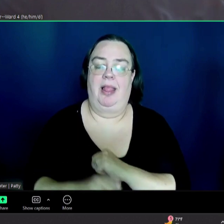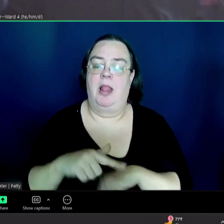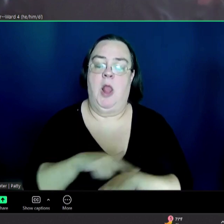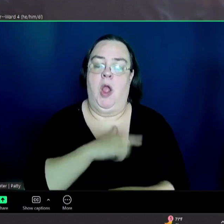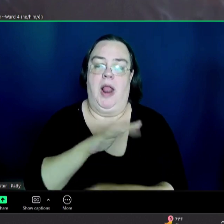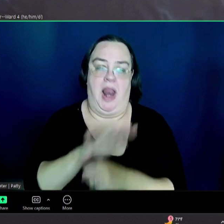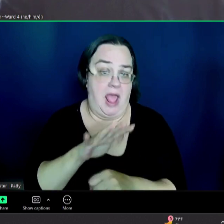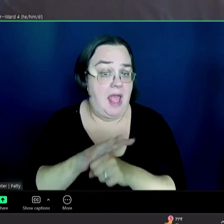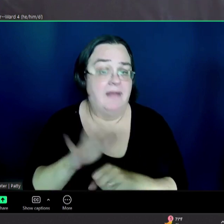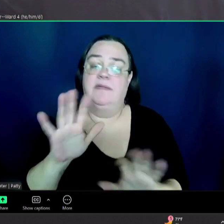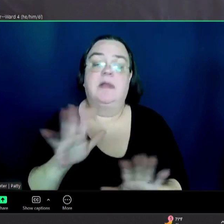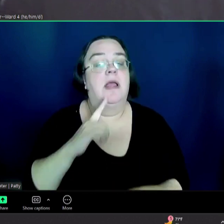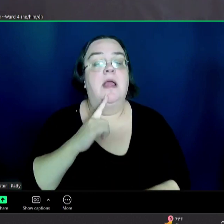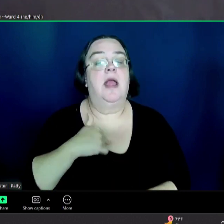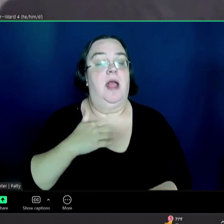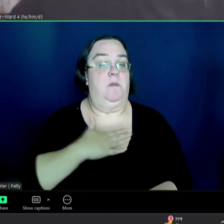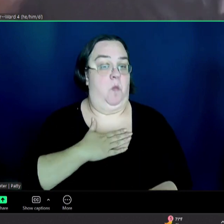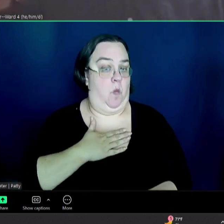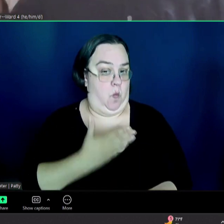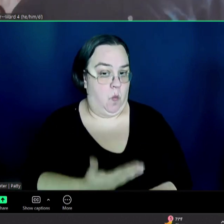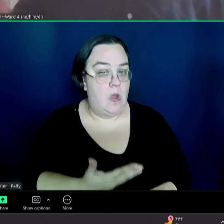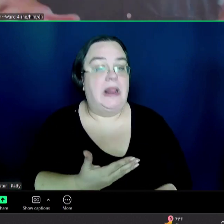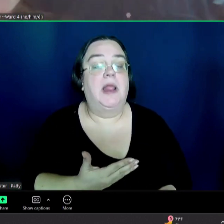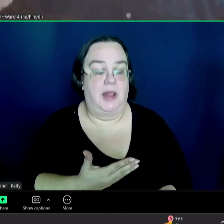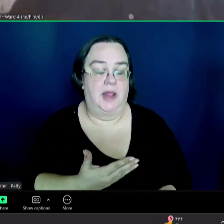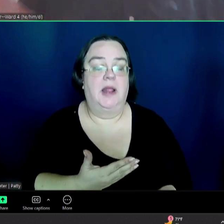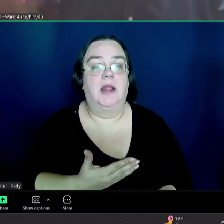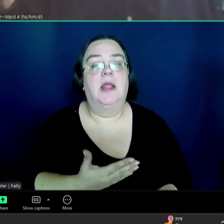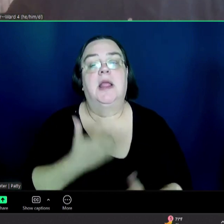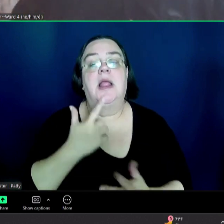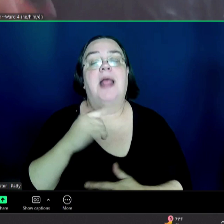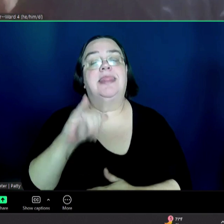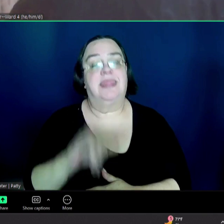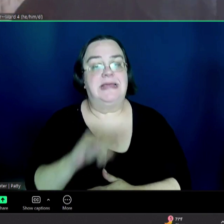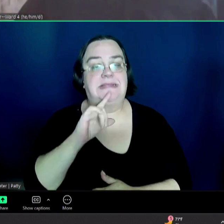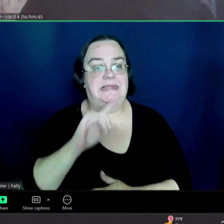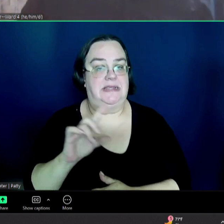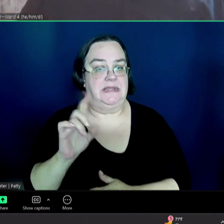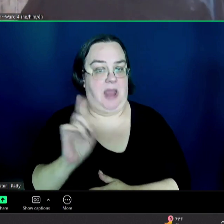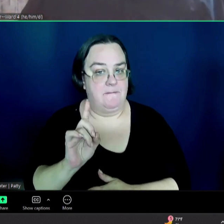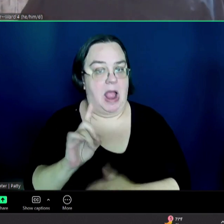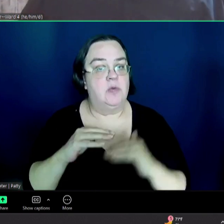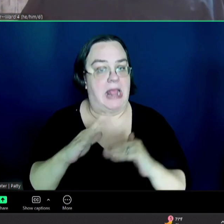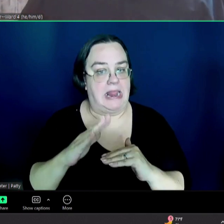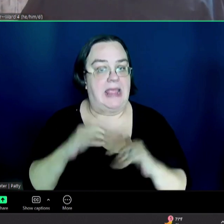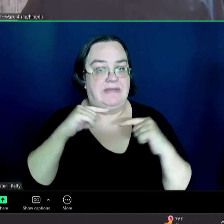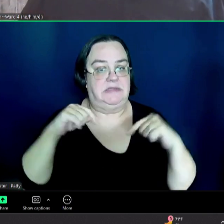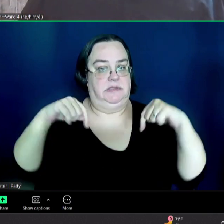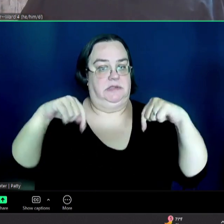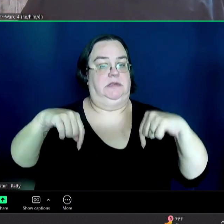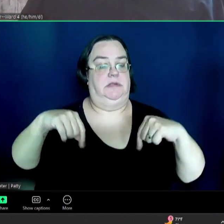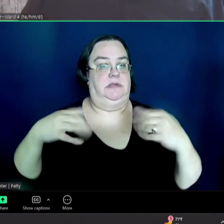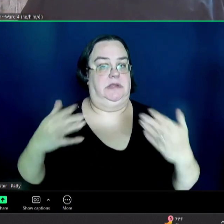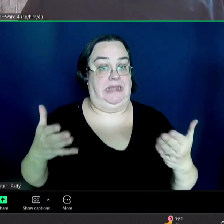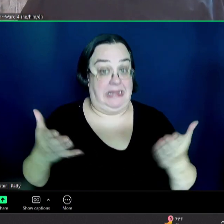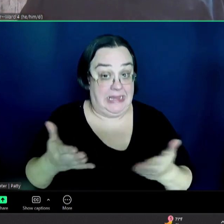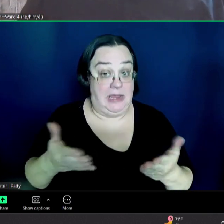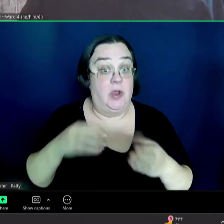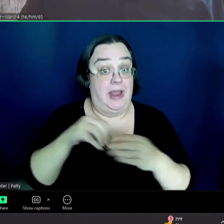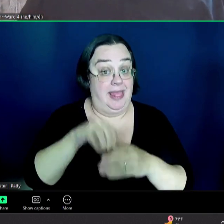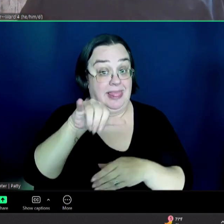I'm willing to, this is a democracy at least lives here in this